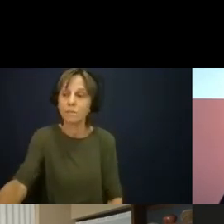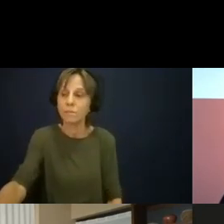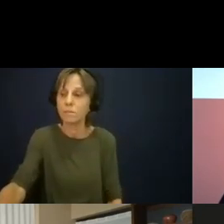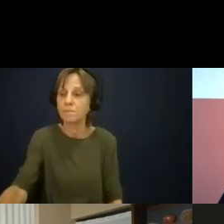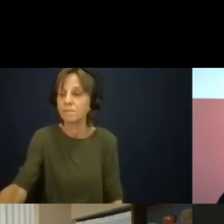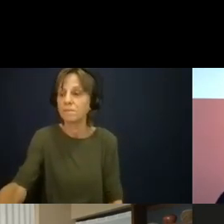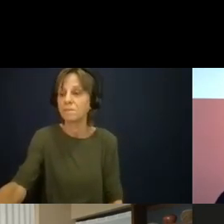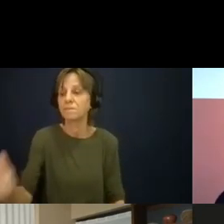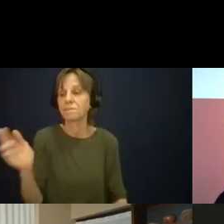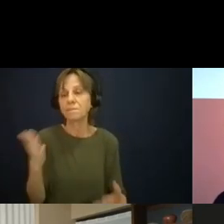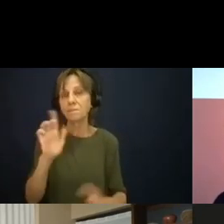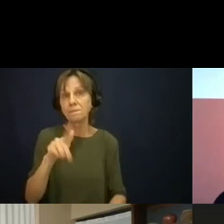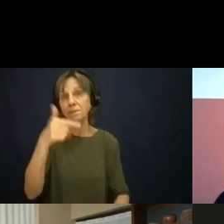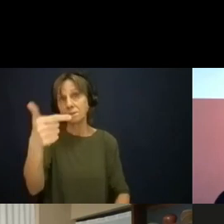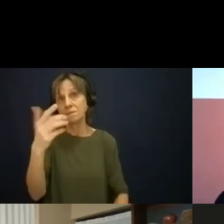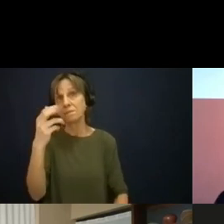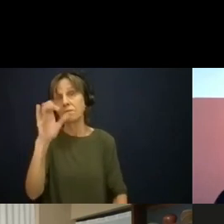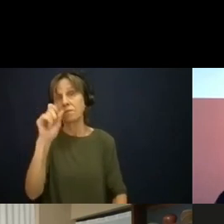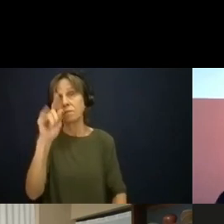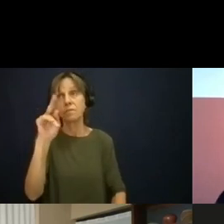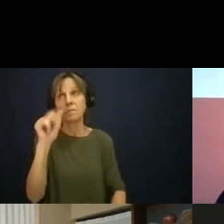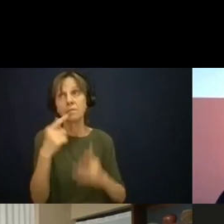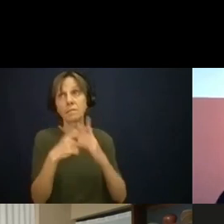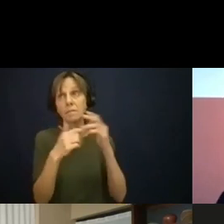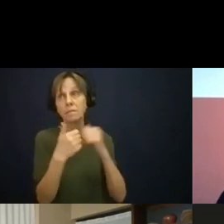turn. Christina, could I start with you?